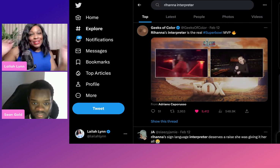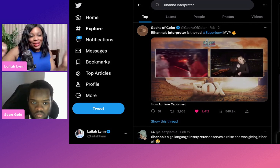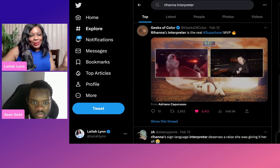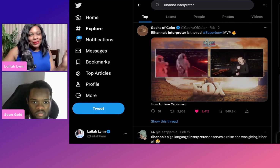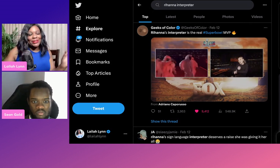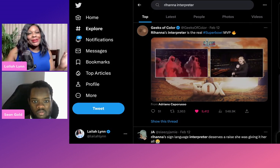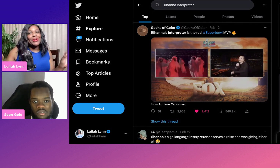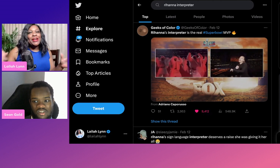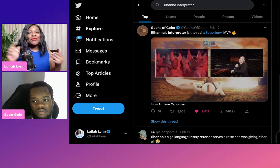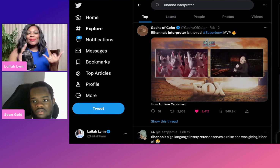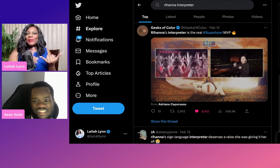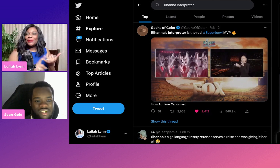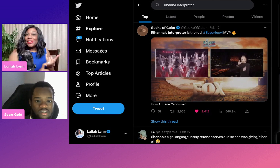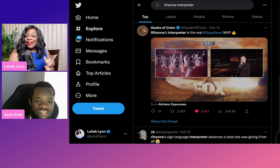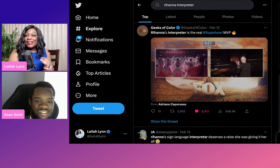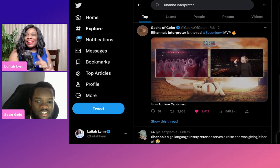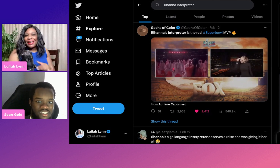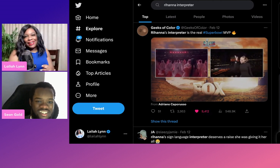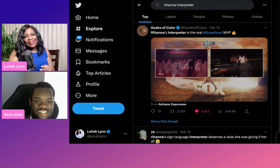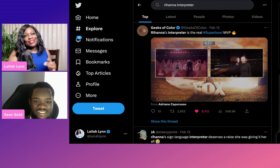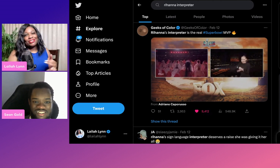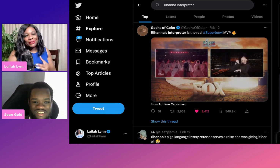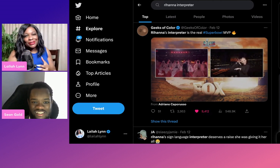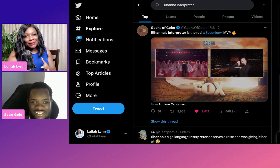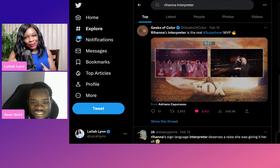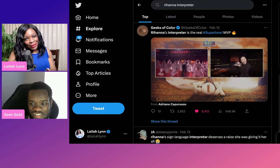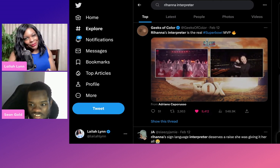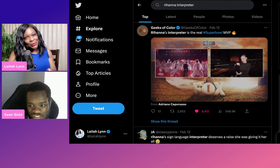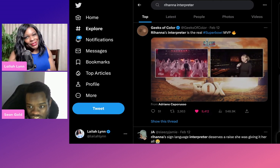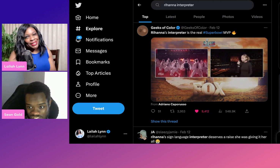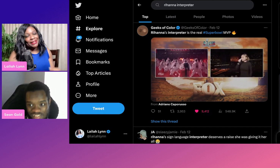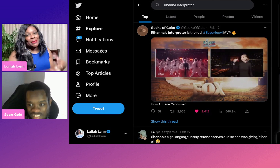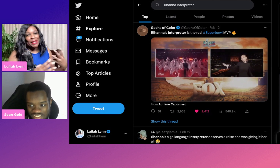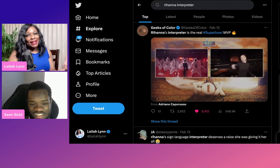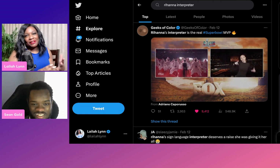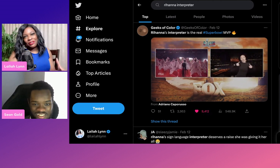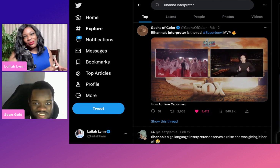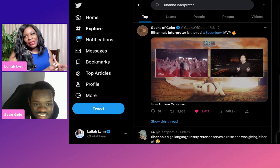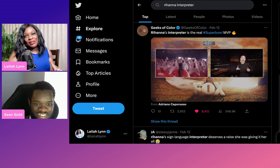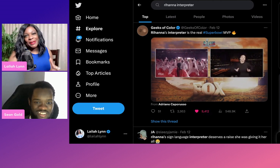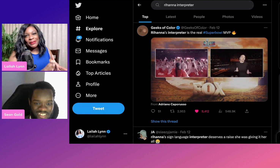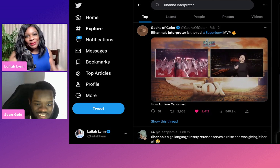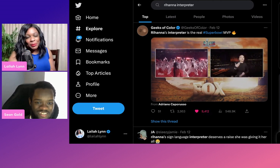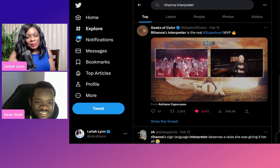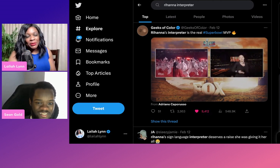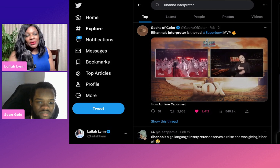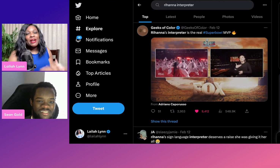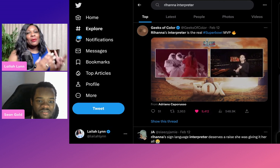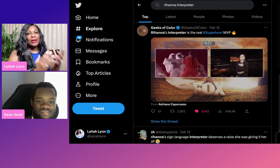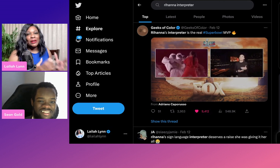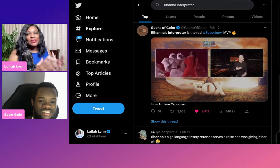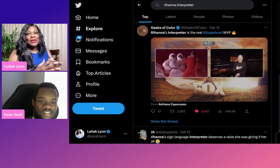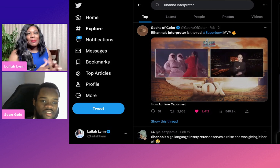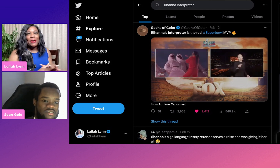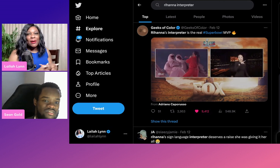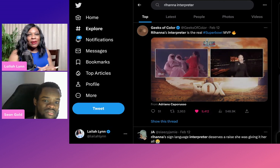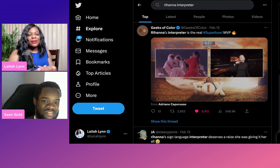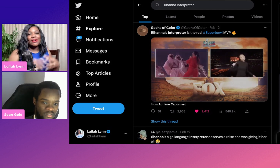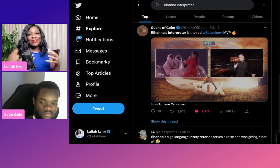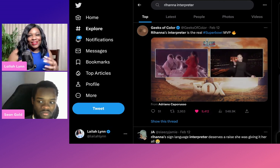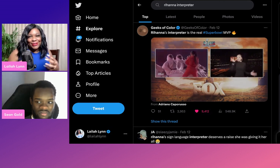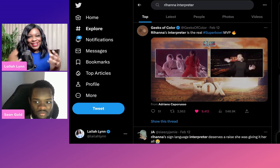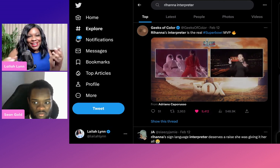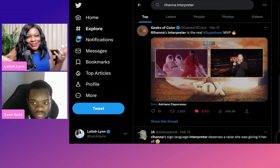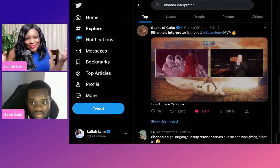the interpreter for both Rihanna and Shirley Ralph, who sang the Black National Anthem at the Super Bowl. We're here to talk about